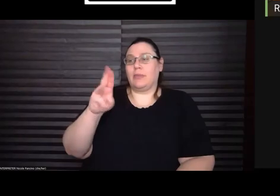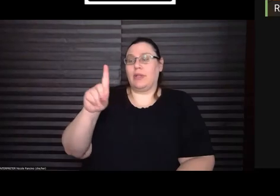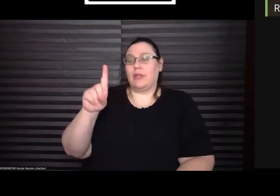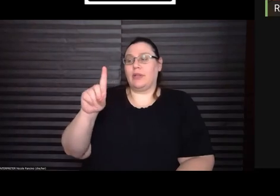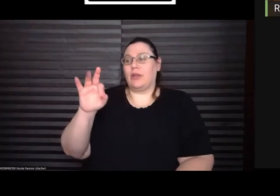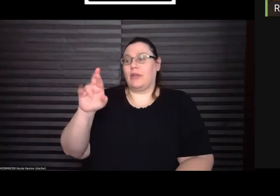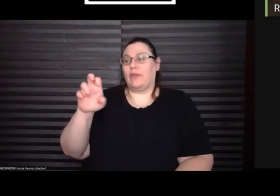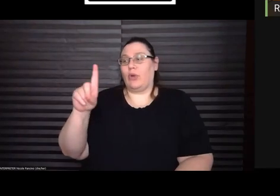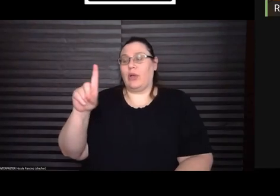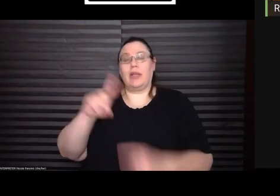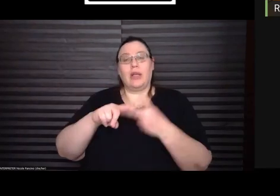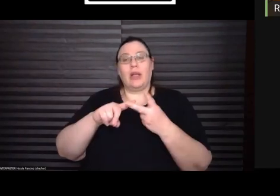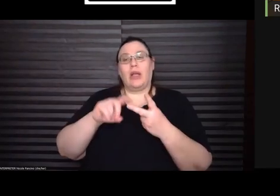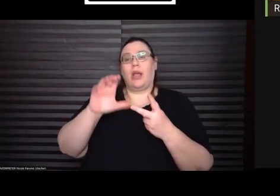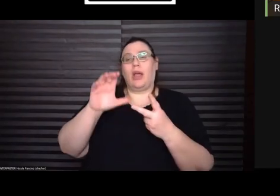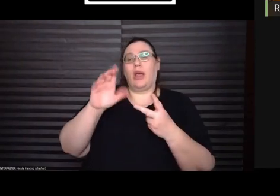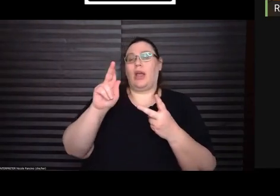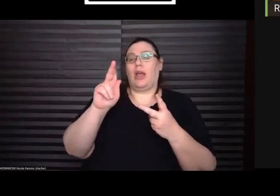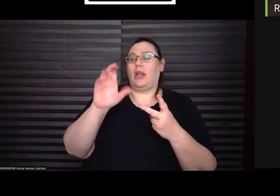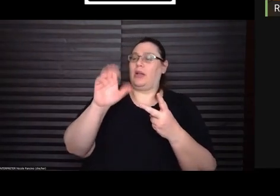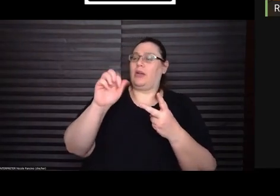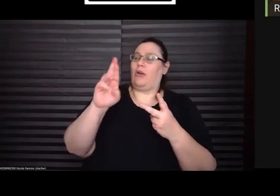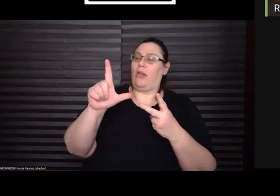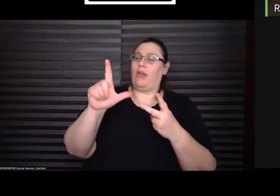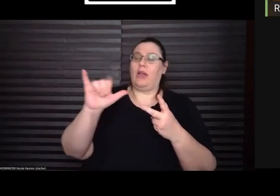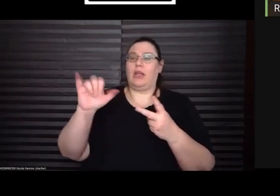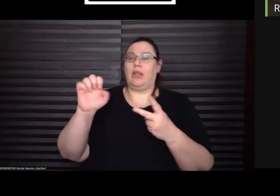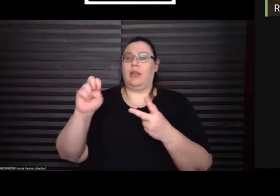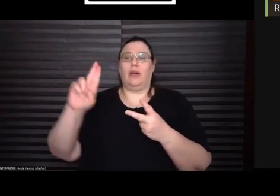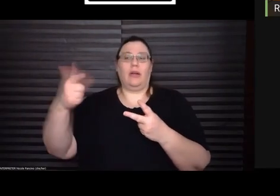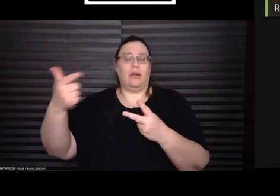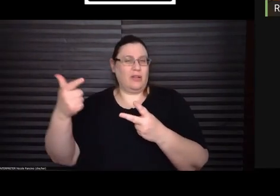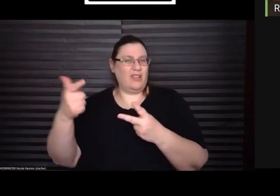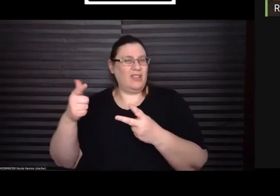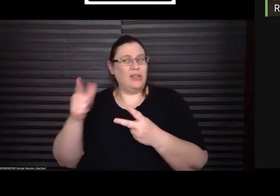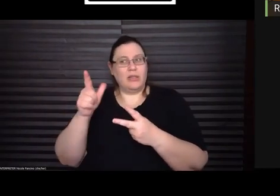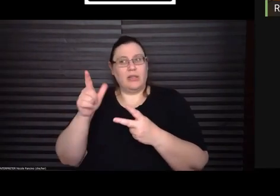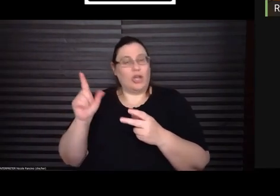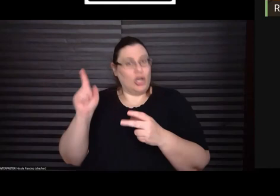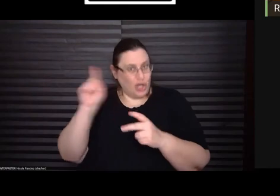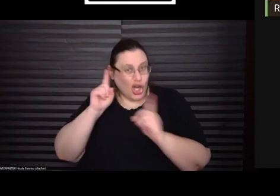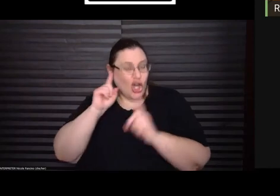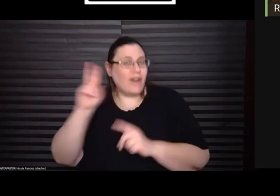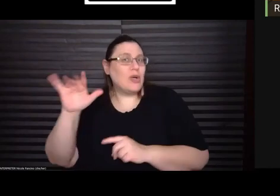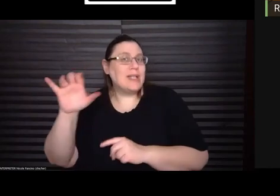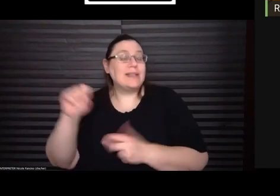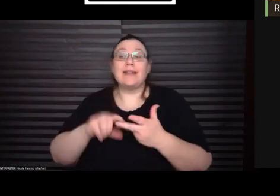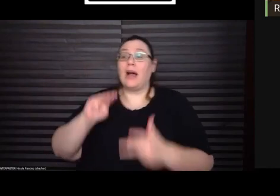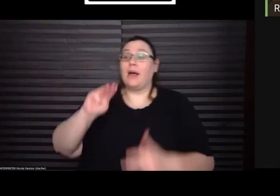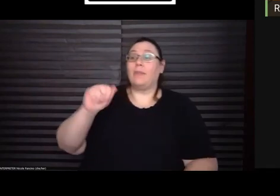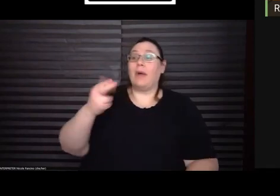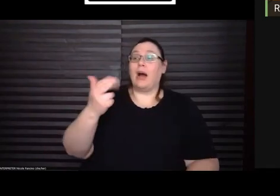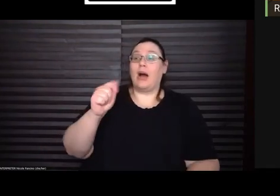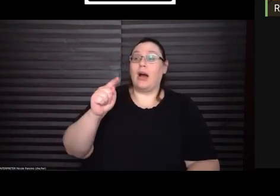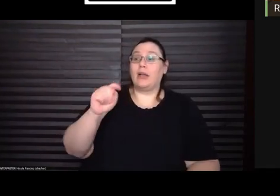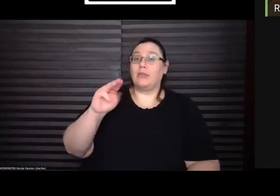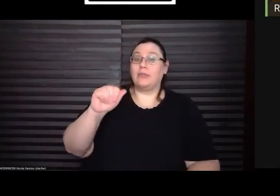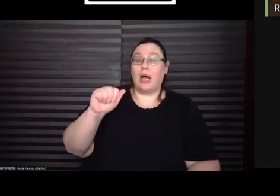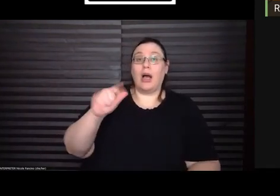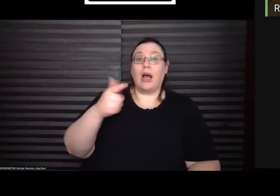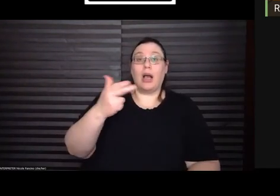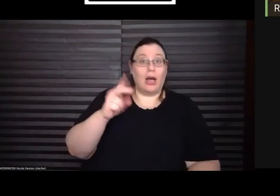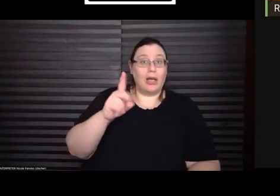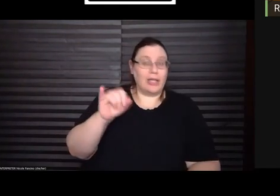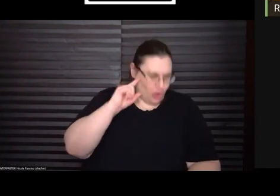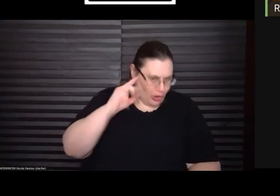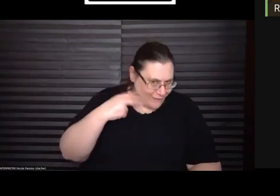and Carl Jung, the fathers of, you know, modern psychology, heard voices, right? Mahatma Gandhi heard voices. Joan of Arc heard